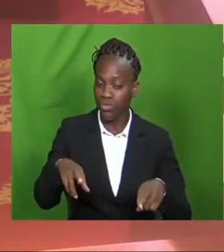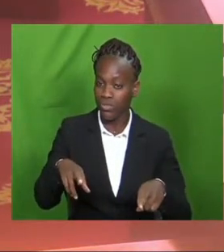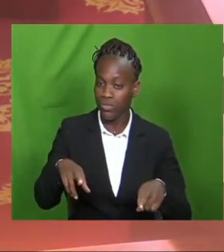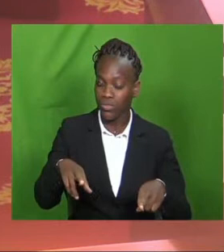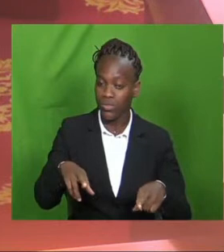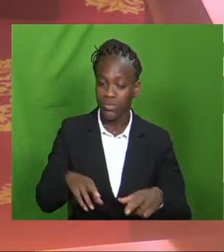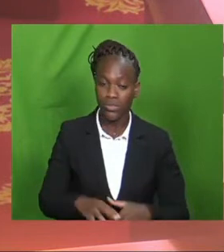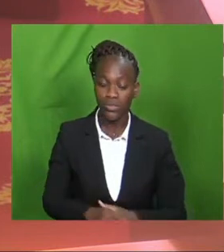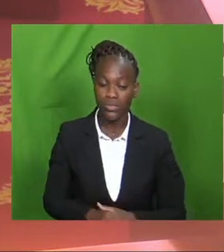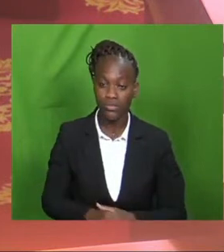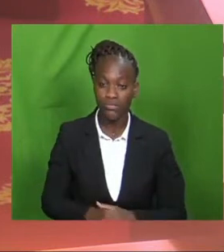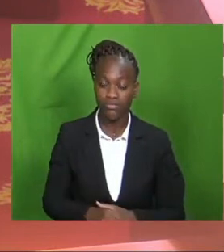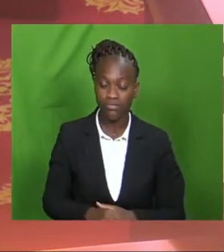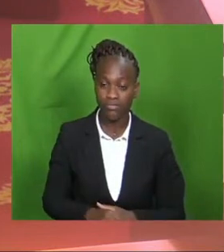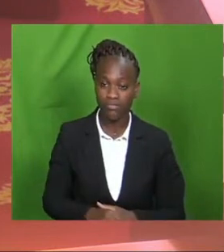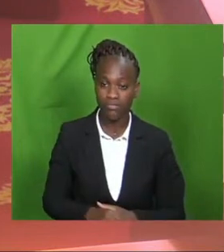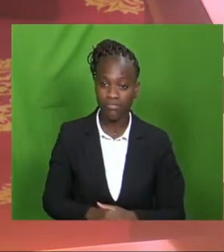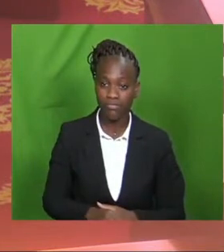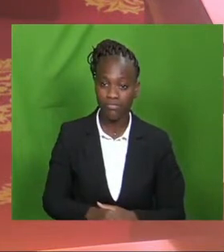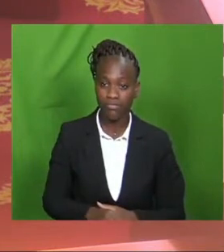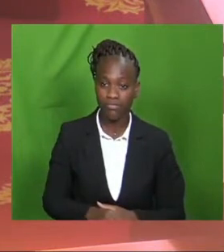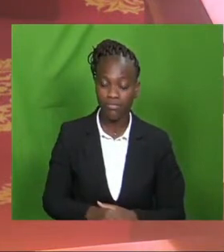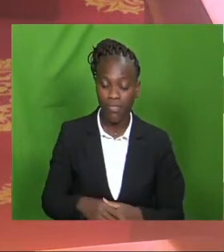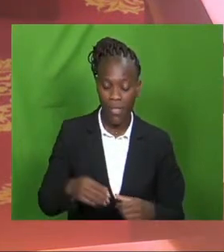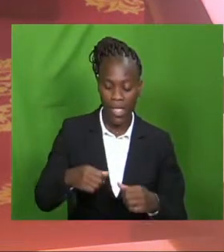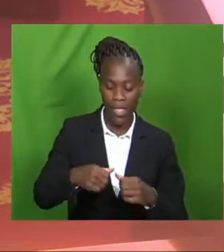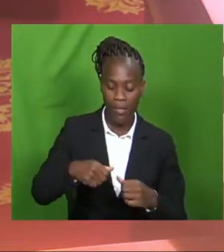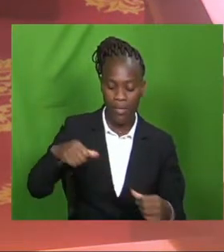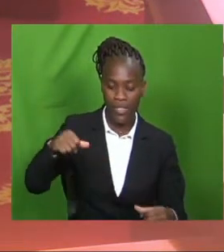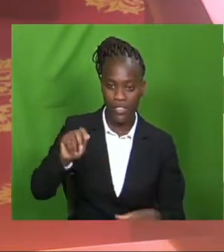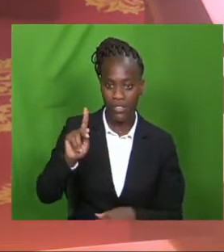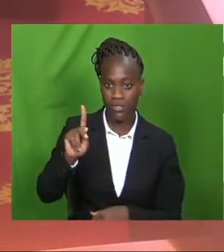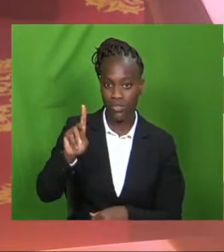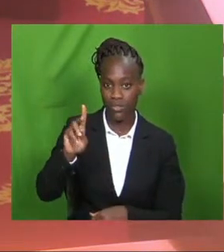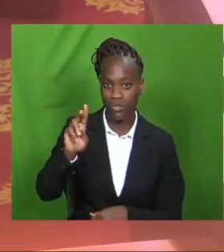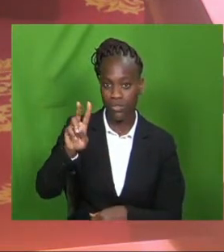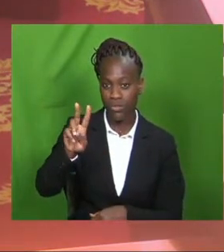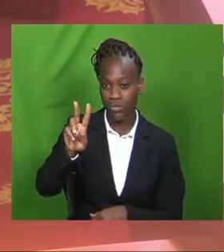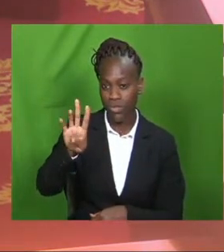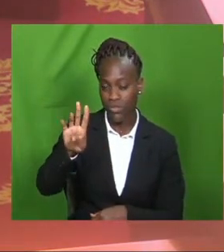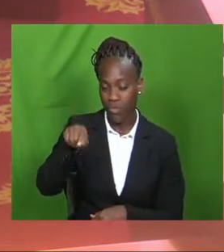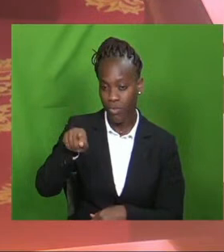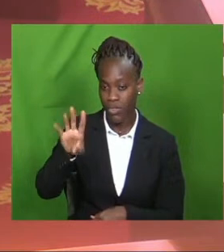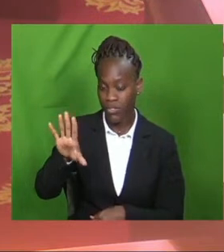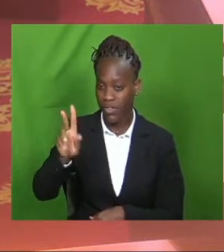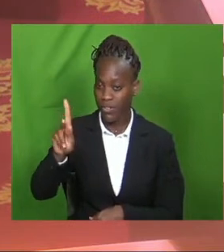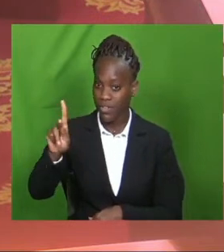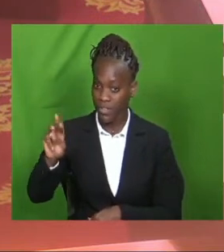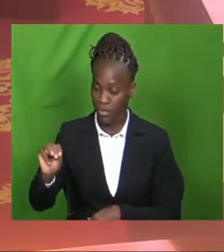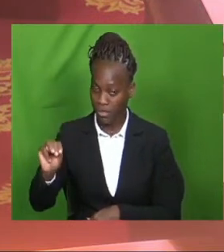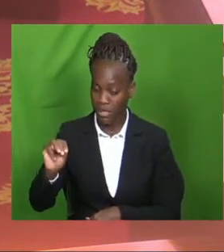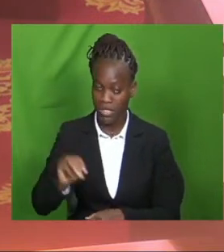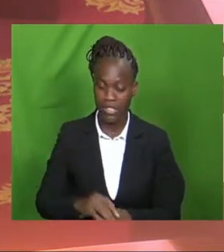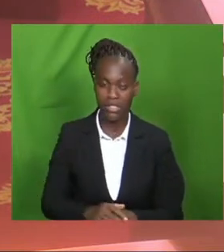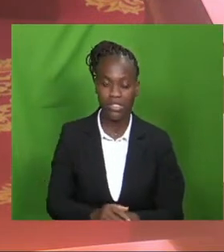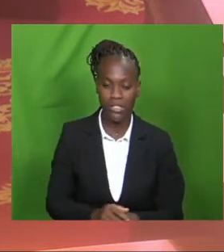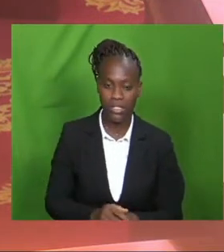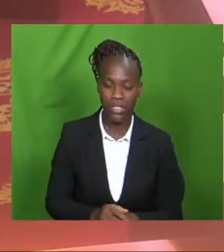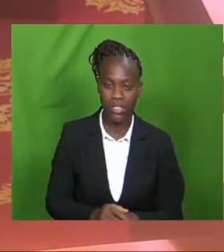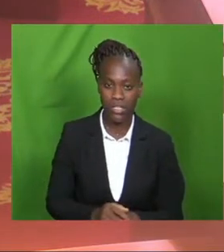Twak road measures 24.5 kilometers.